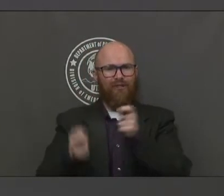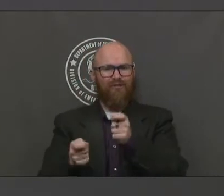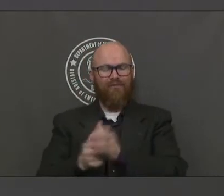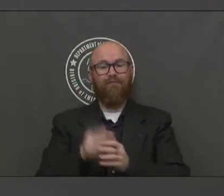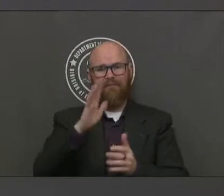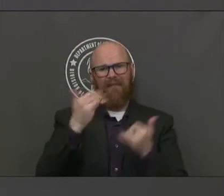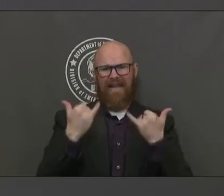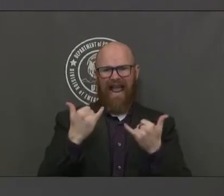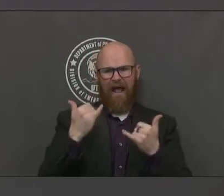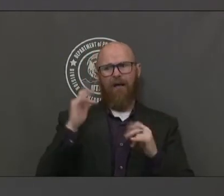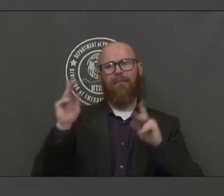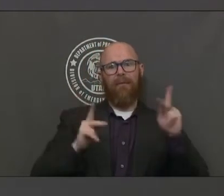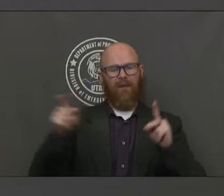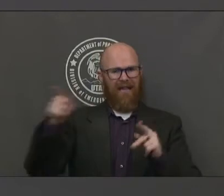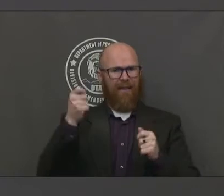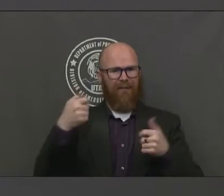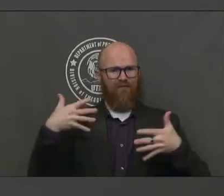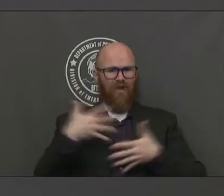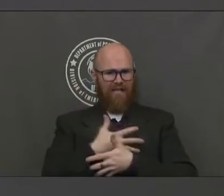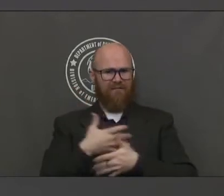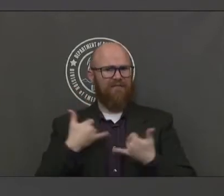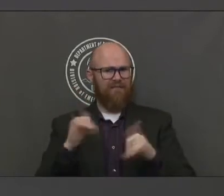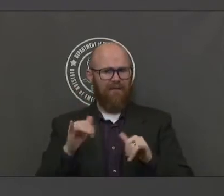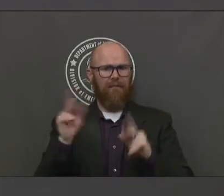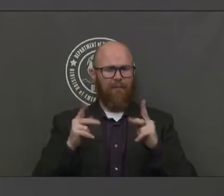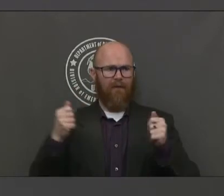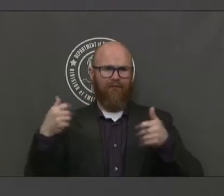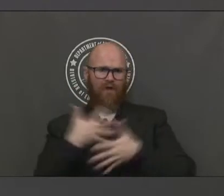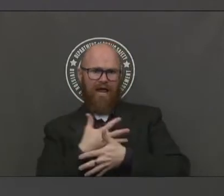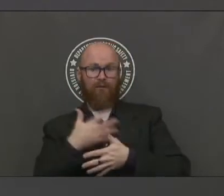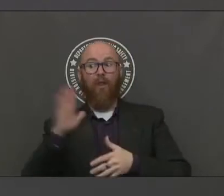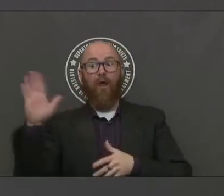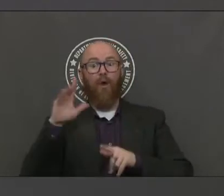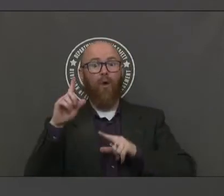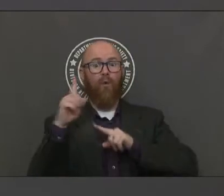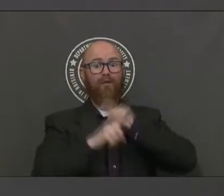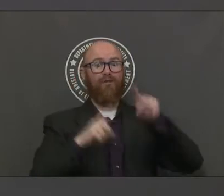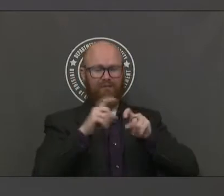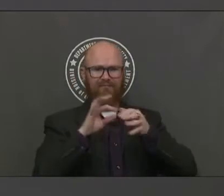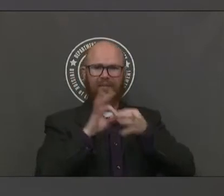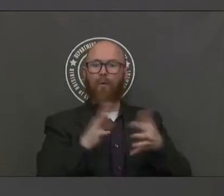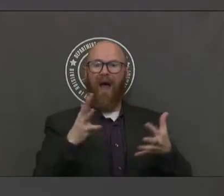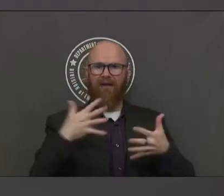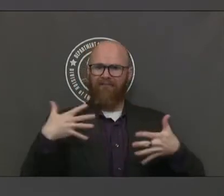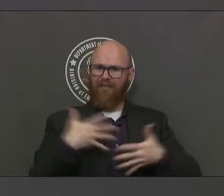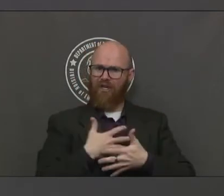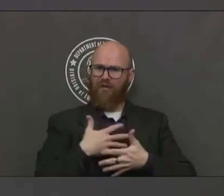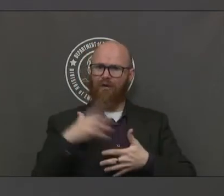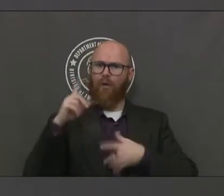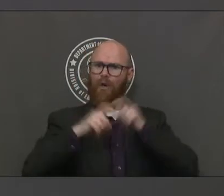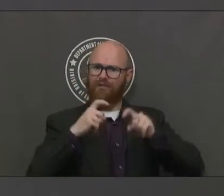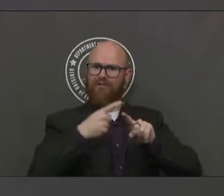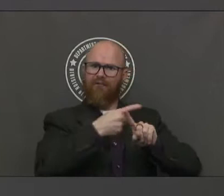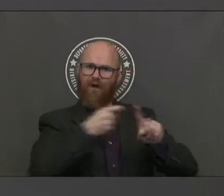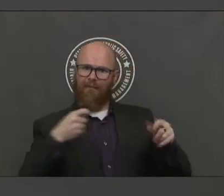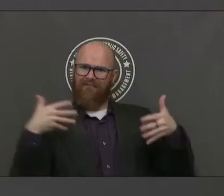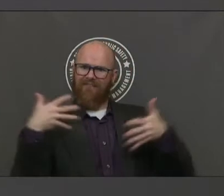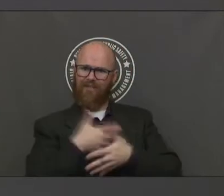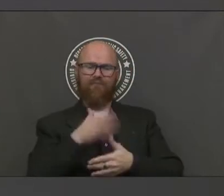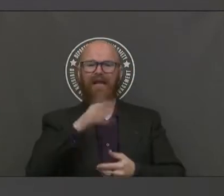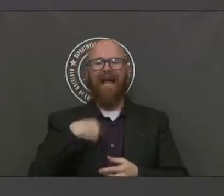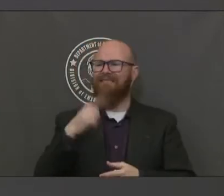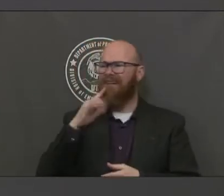model, right? And so we're having to deal with this scarcity model, and I keep telling people, guys, stop worrying